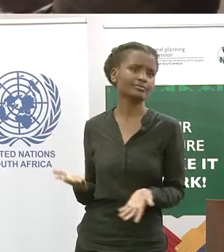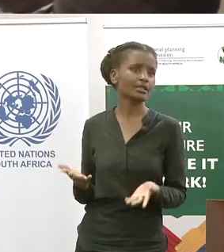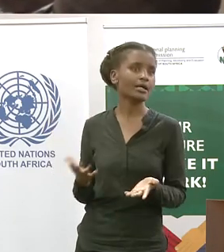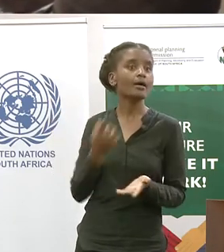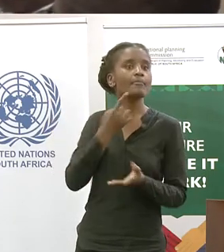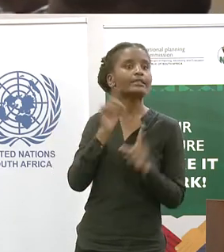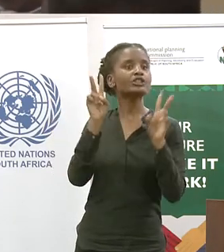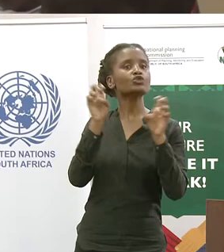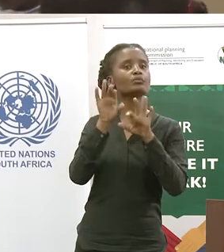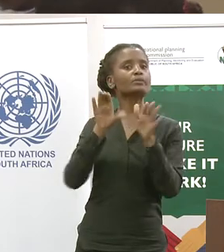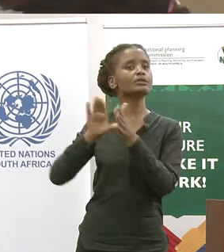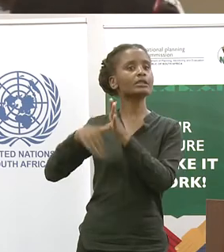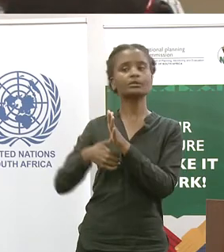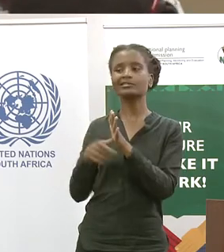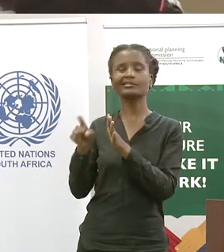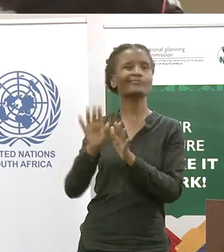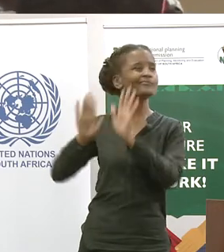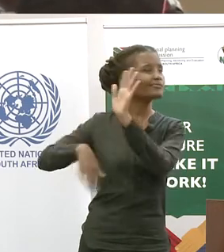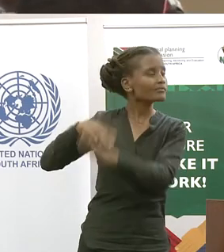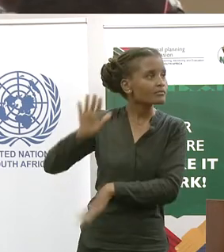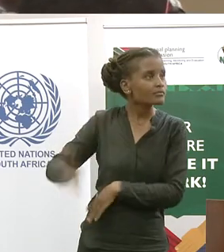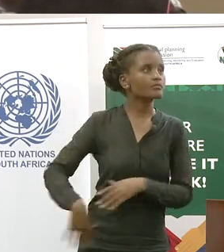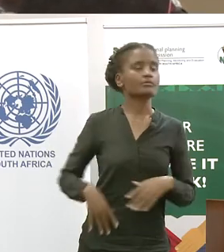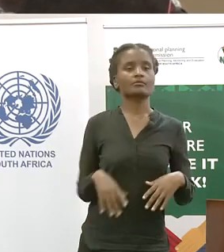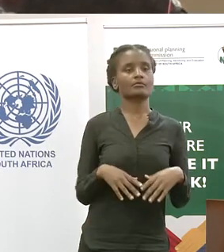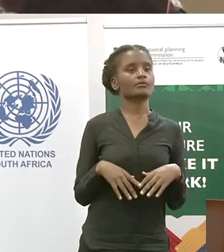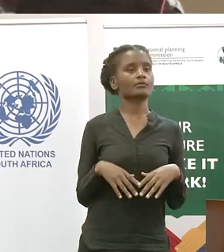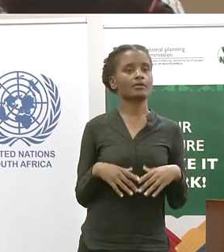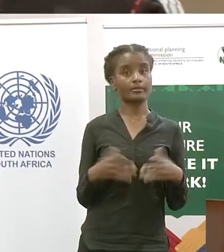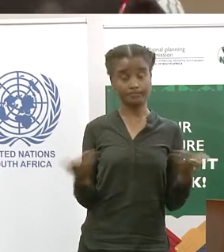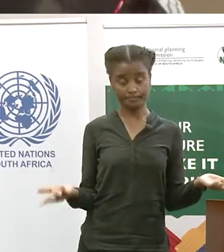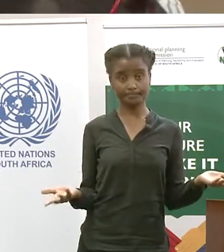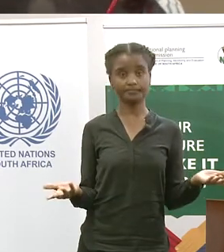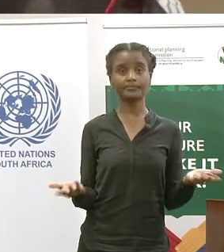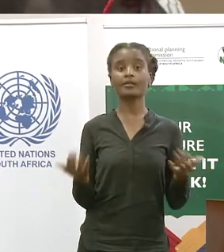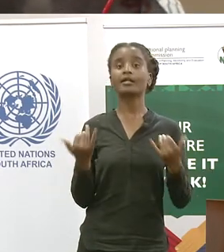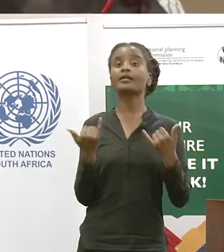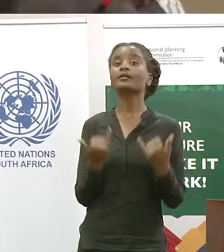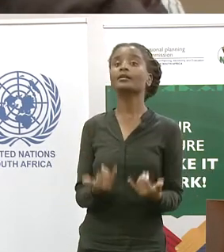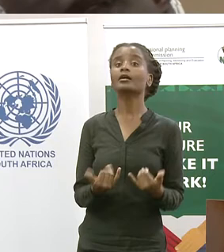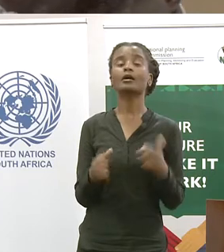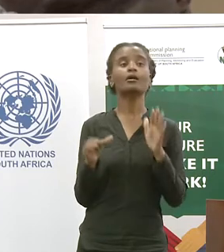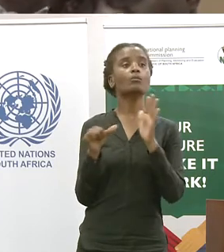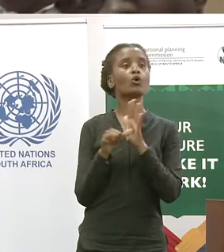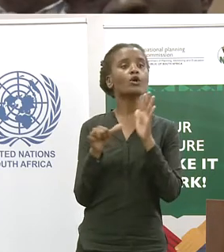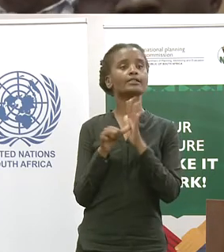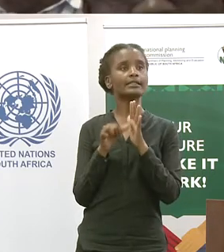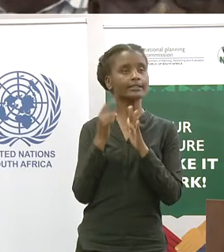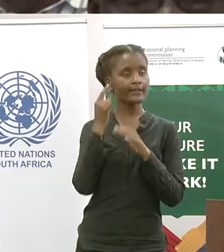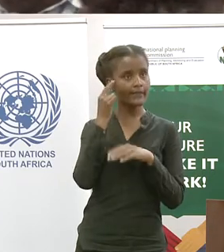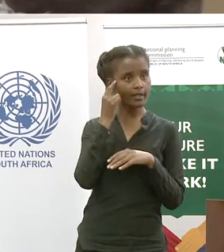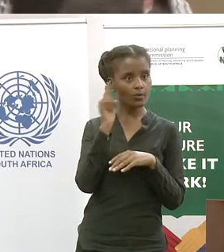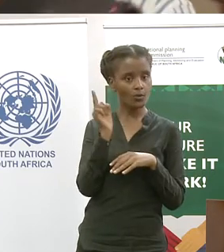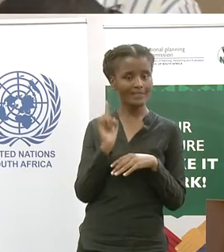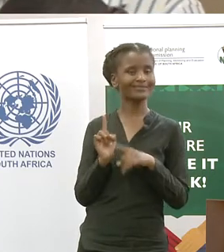situation. So up until we stop regarding disability as a